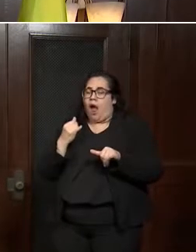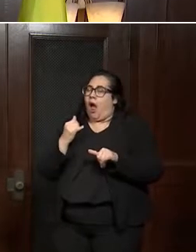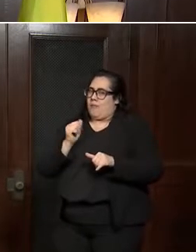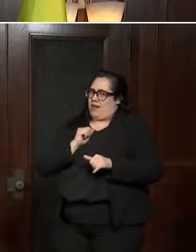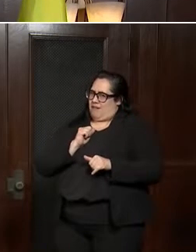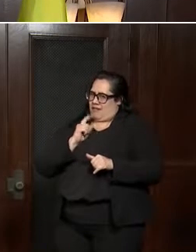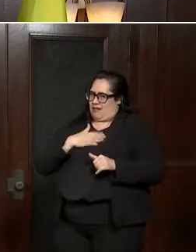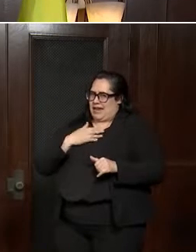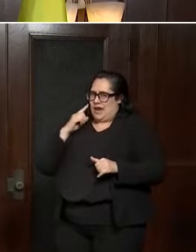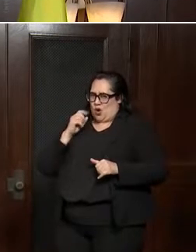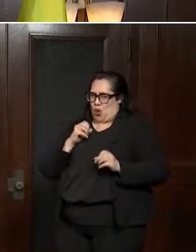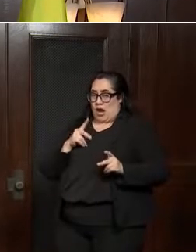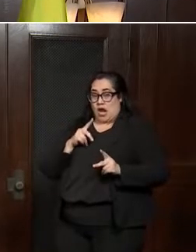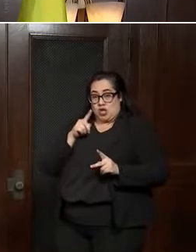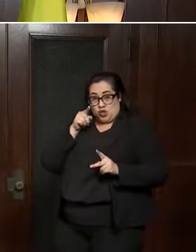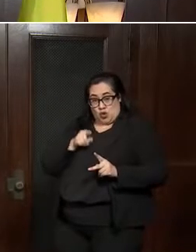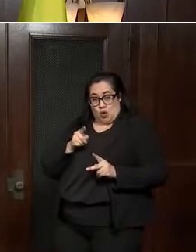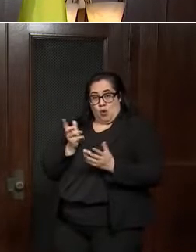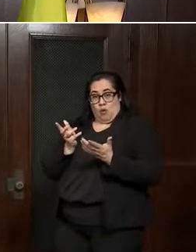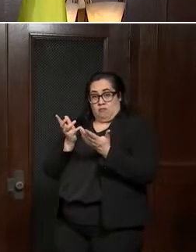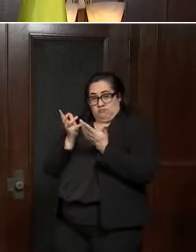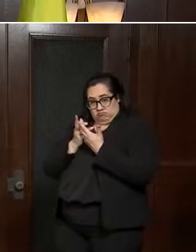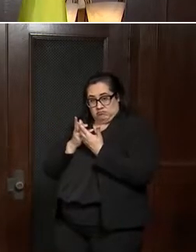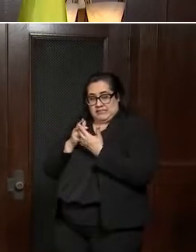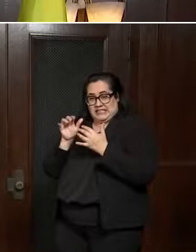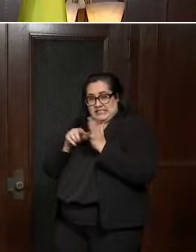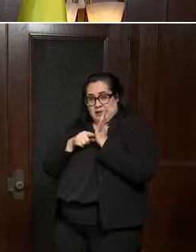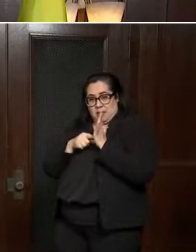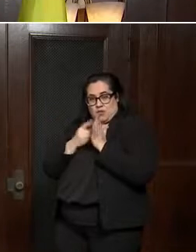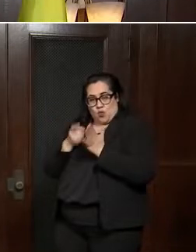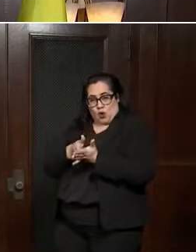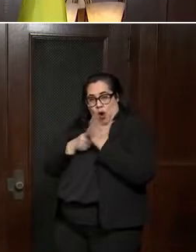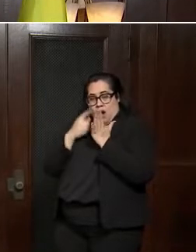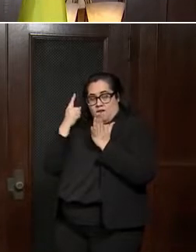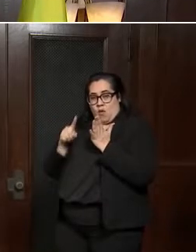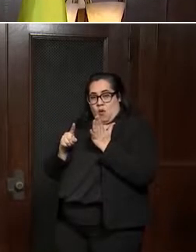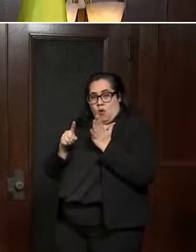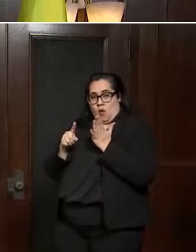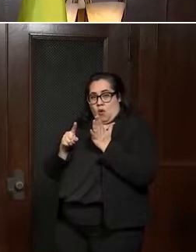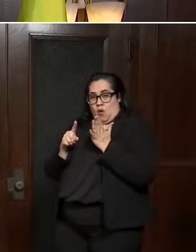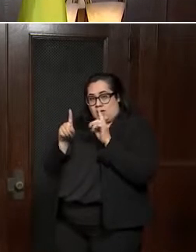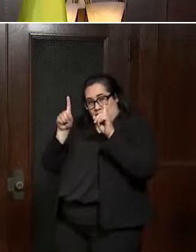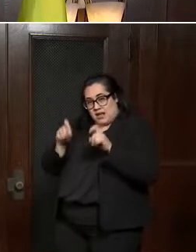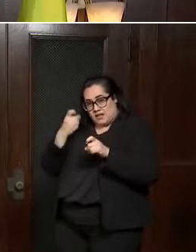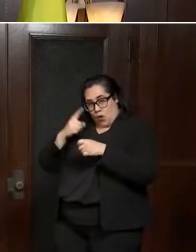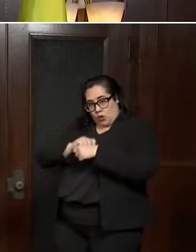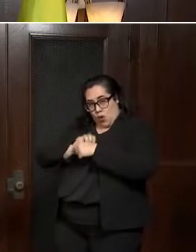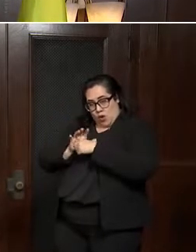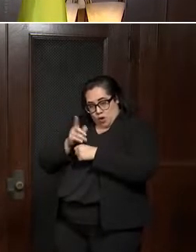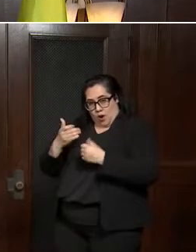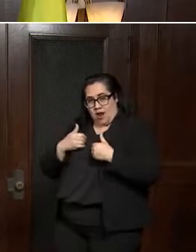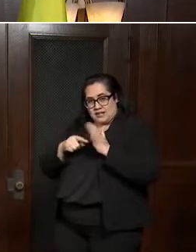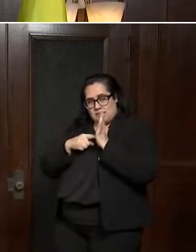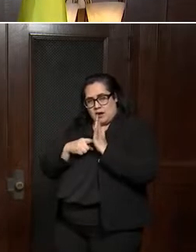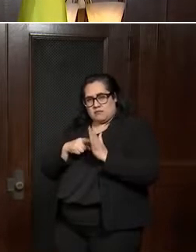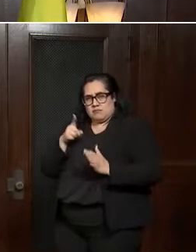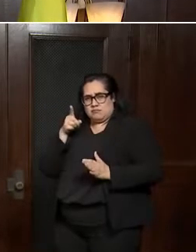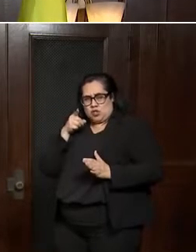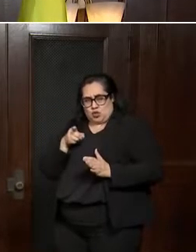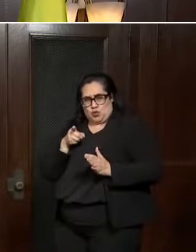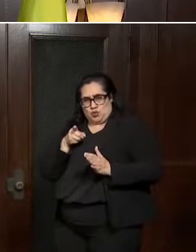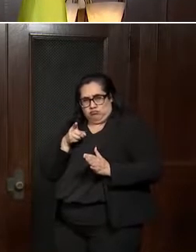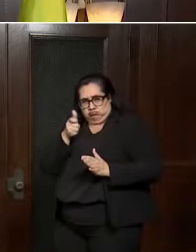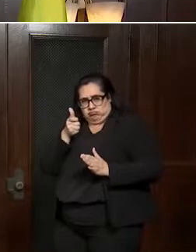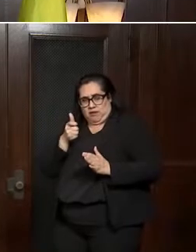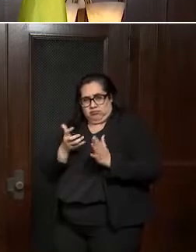doing okay. Did you meet the symptoms necessary for a test for coronavirus? Would you meet the